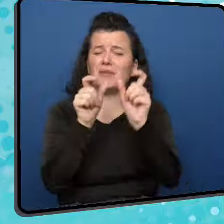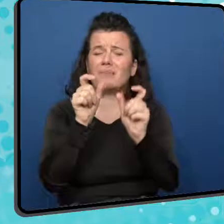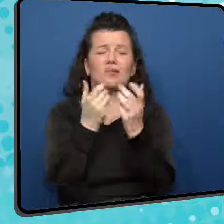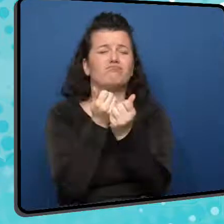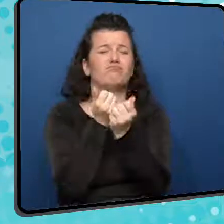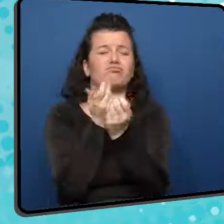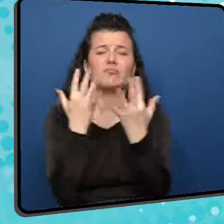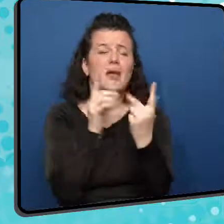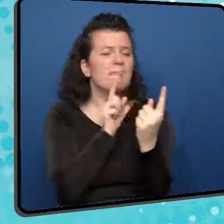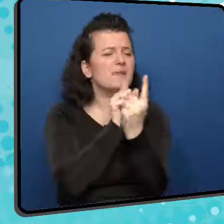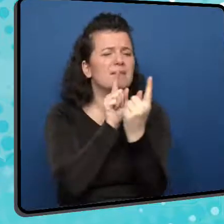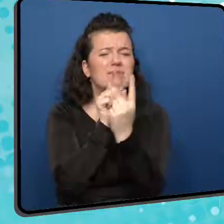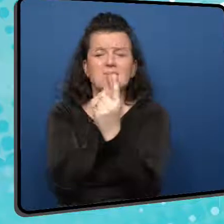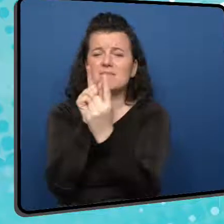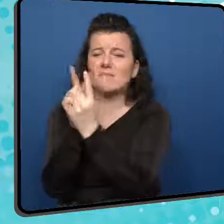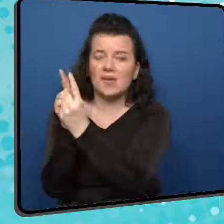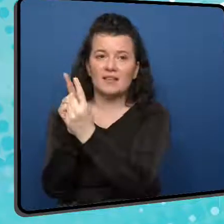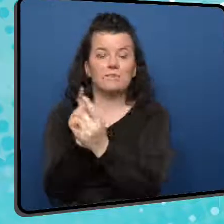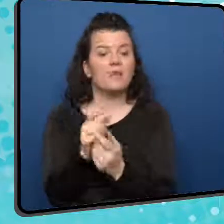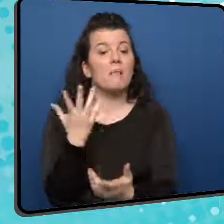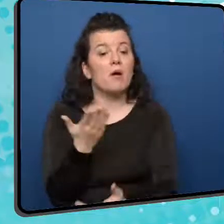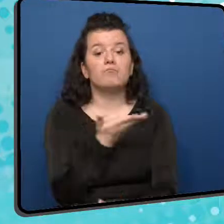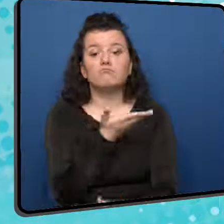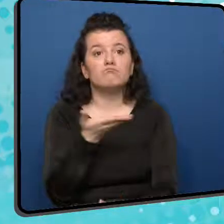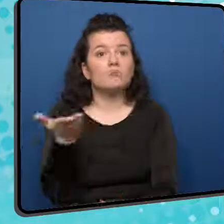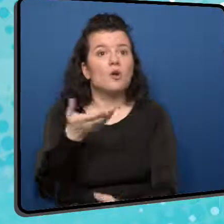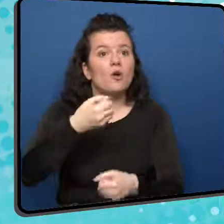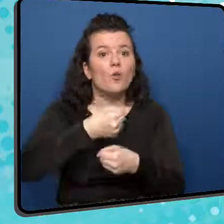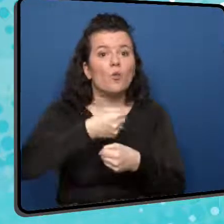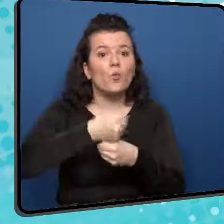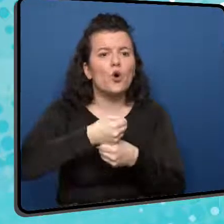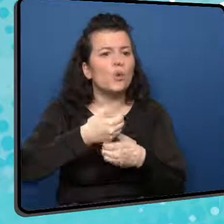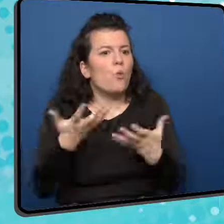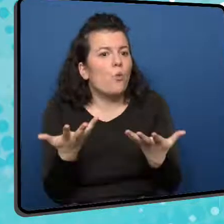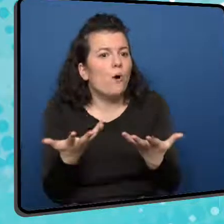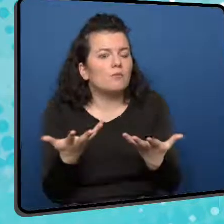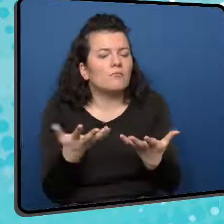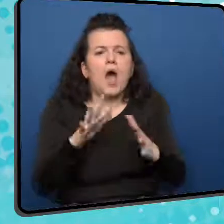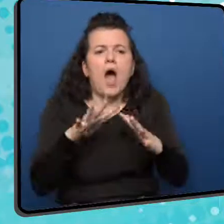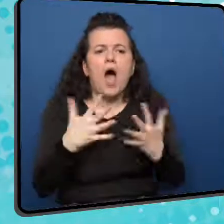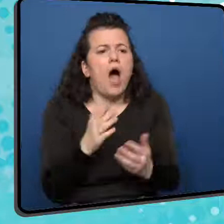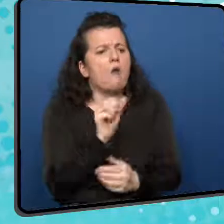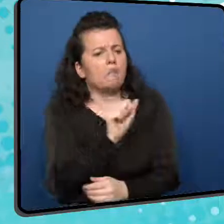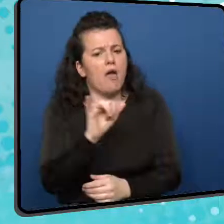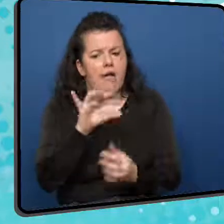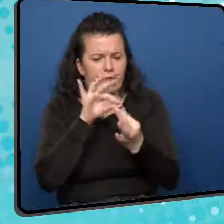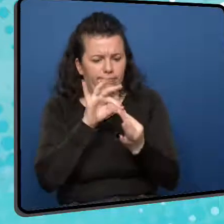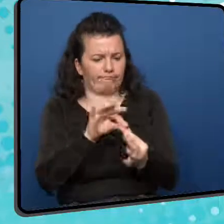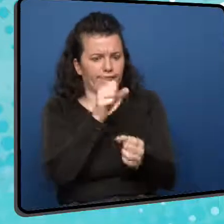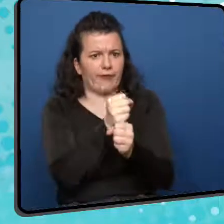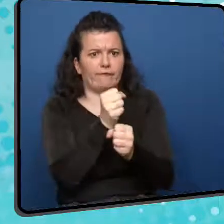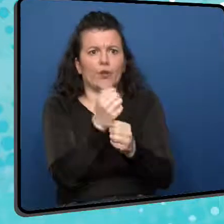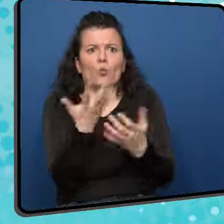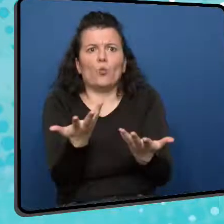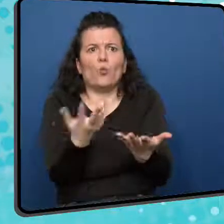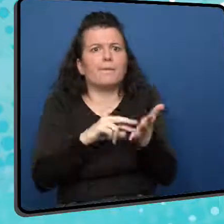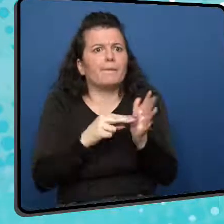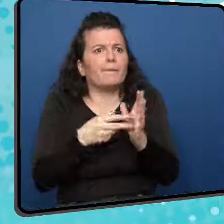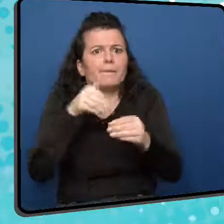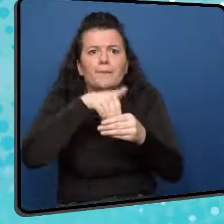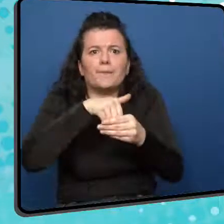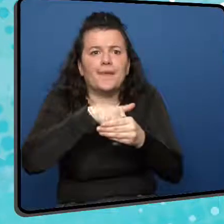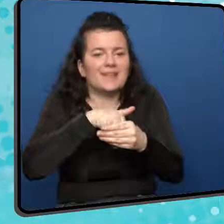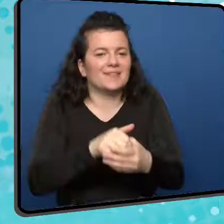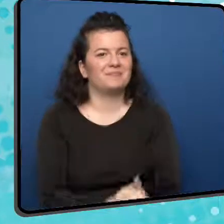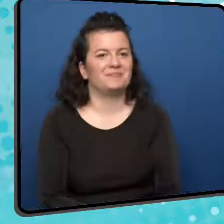what they actually do during the week. This is the first episode, and we couldn't be more excited after a